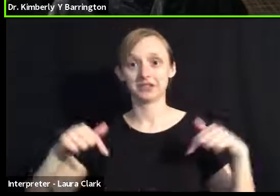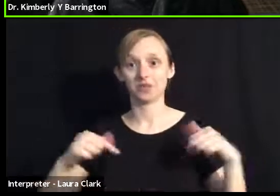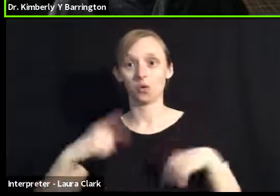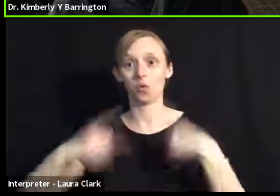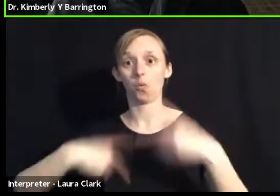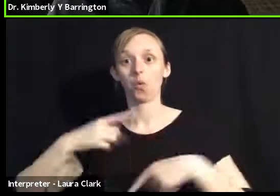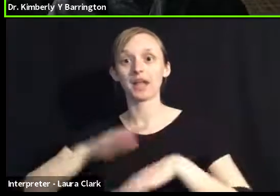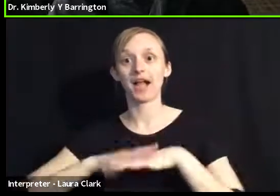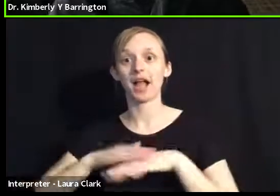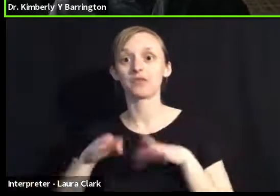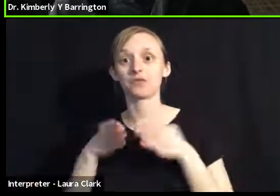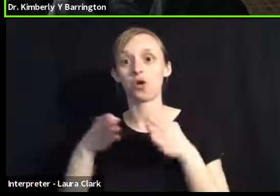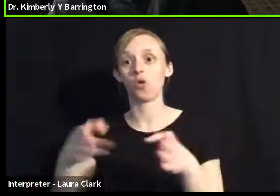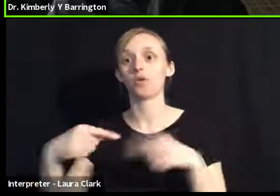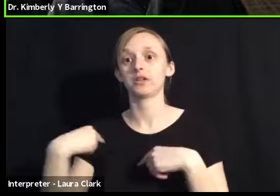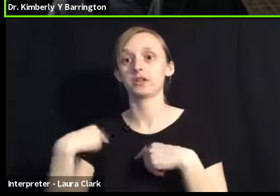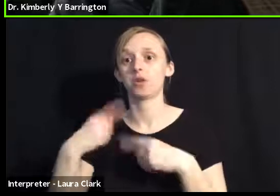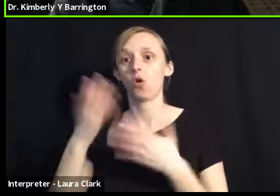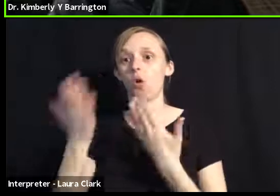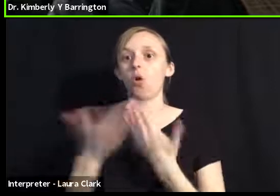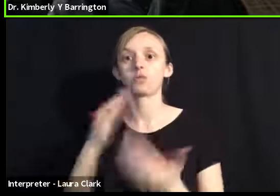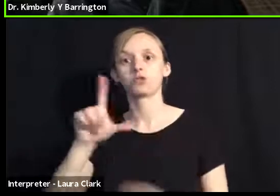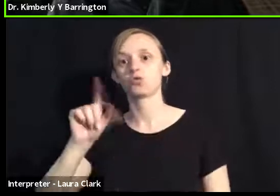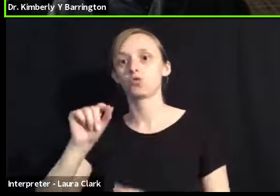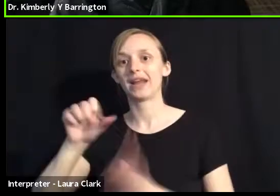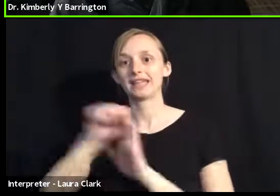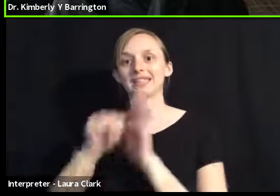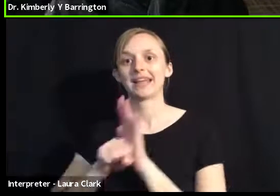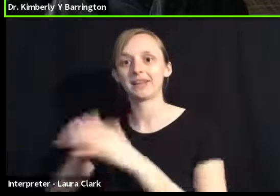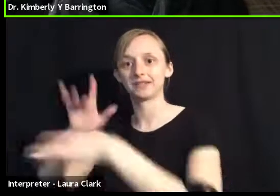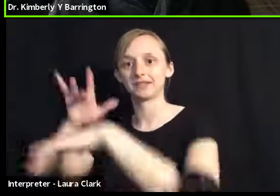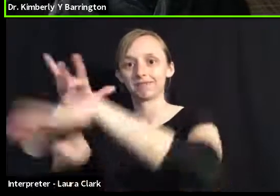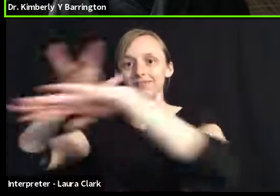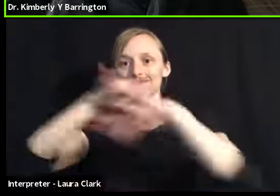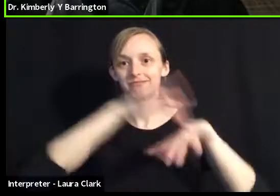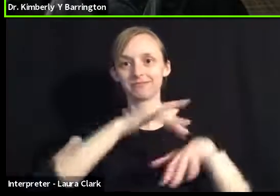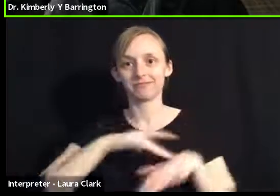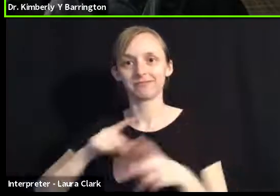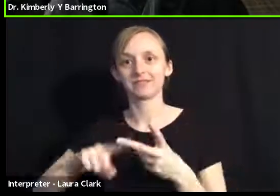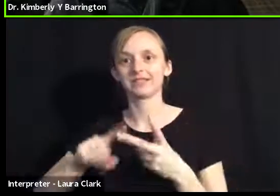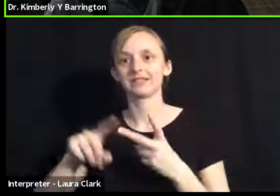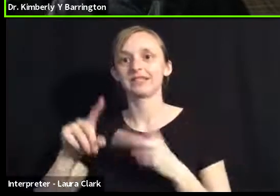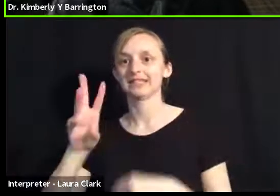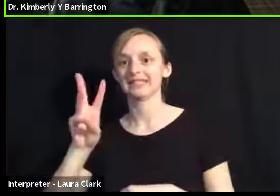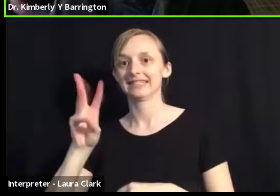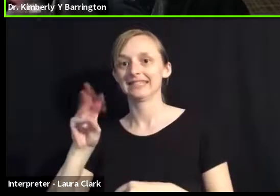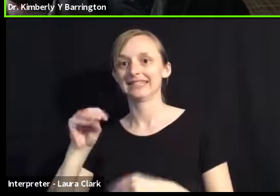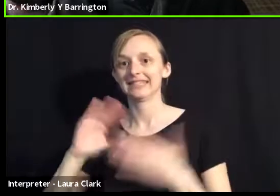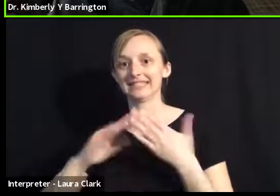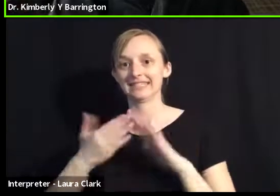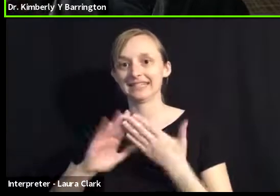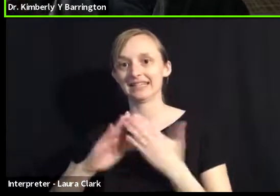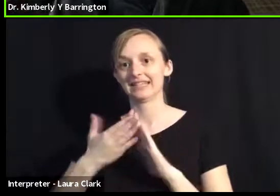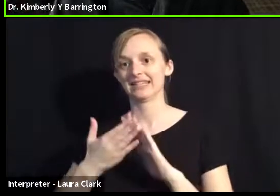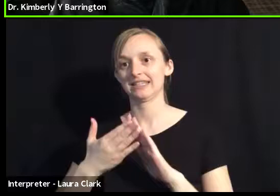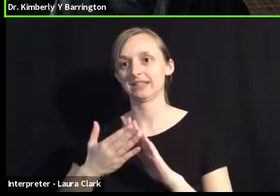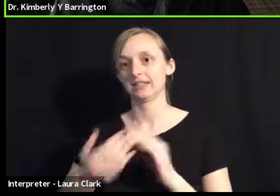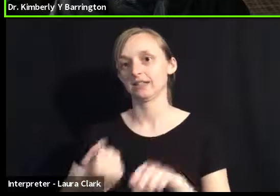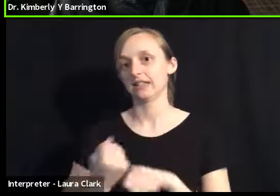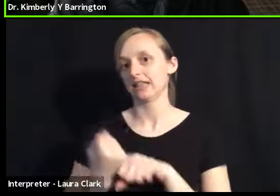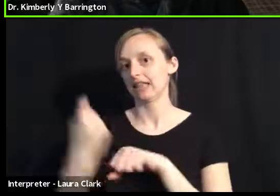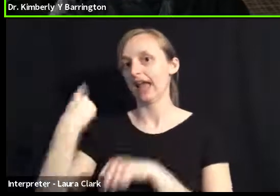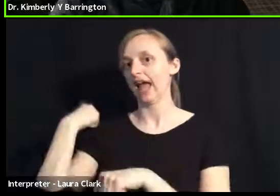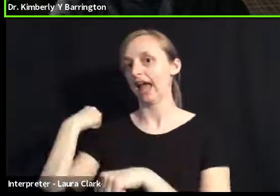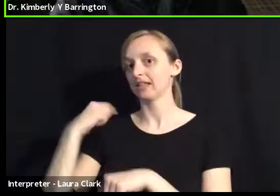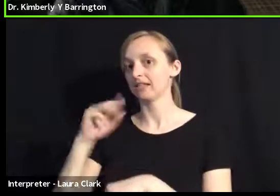in almost 20 states. We've been in more than 60 cities since we began last, oh my goodness,